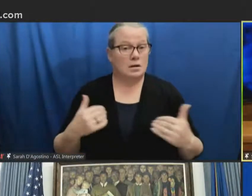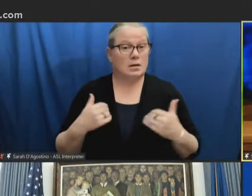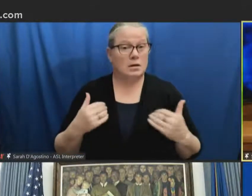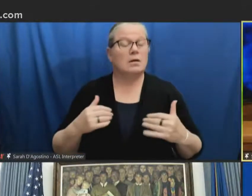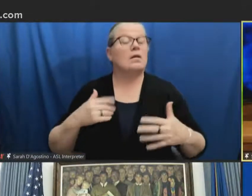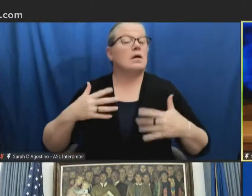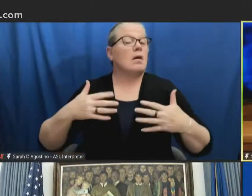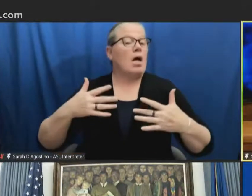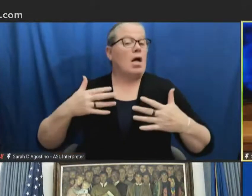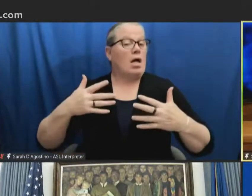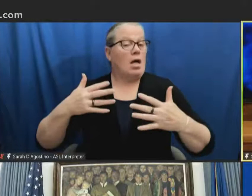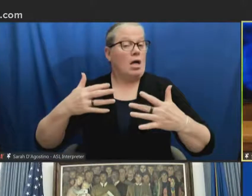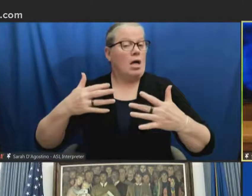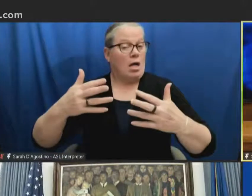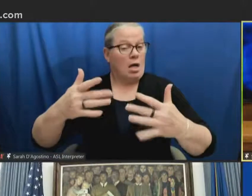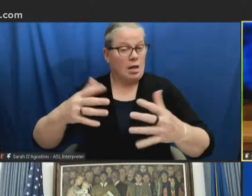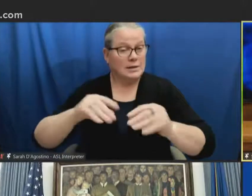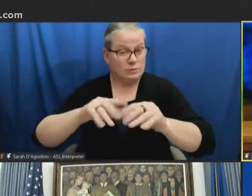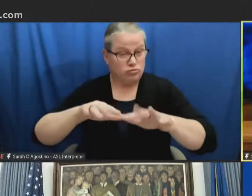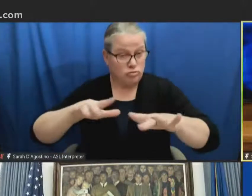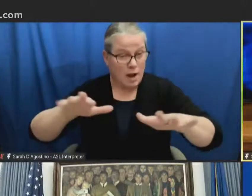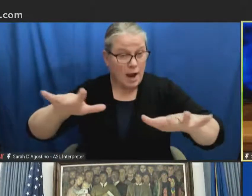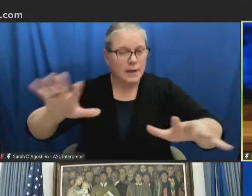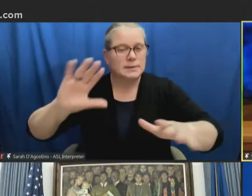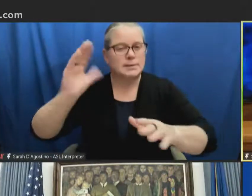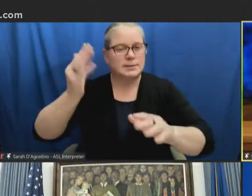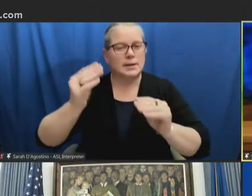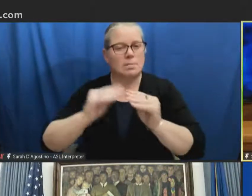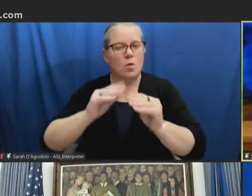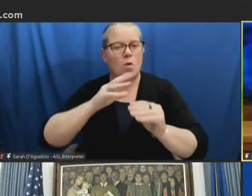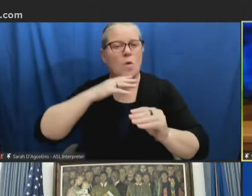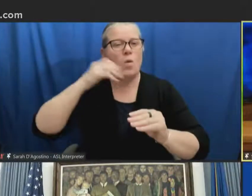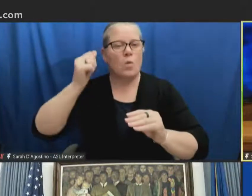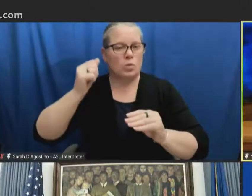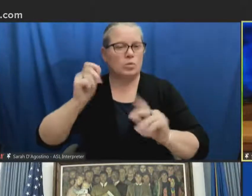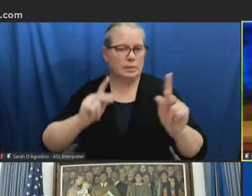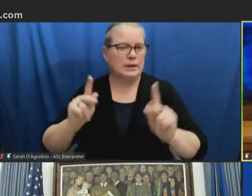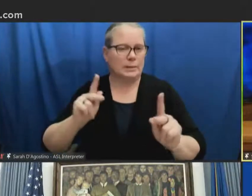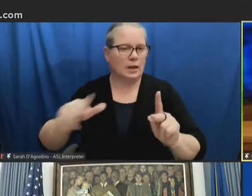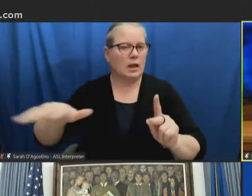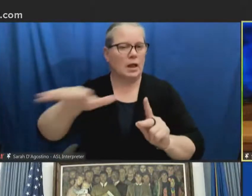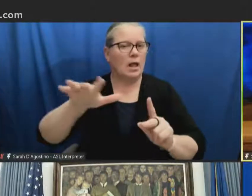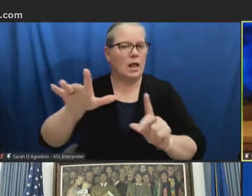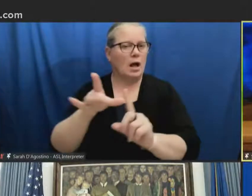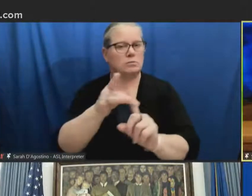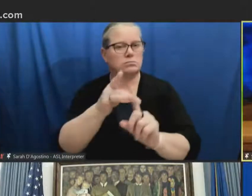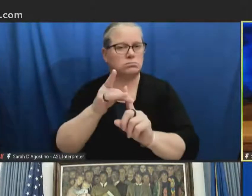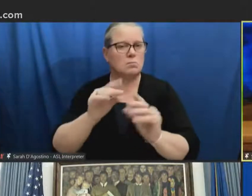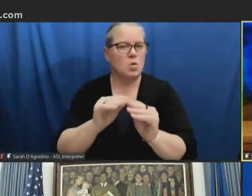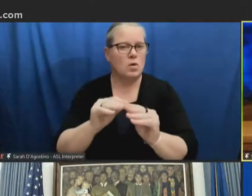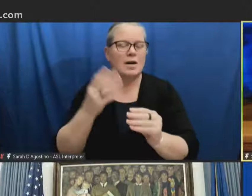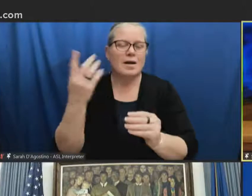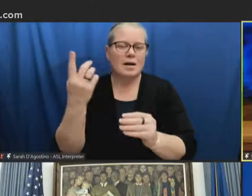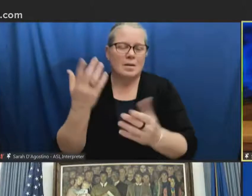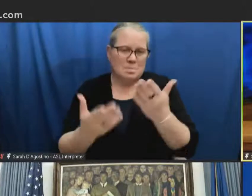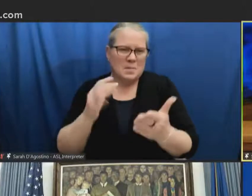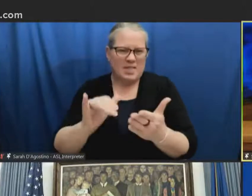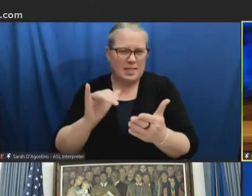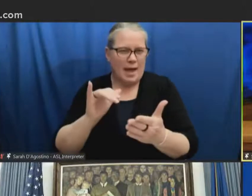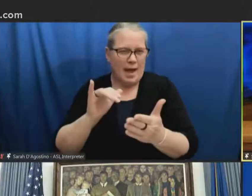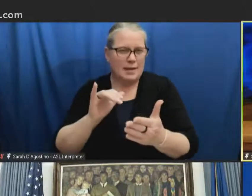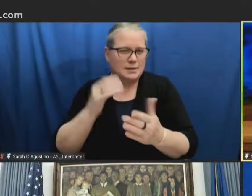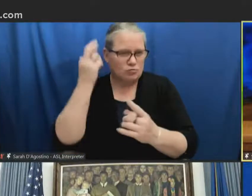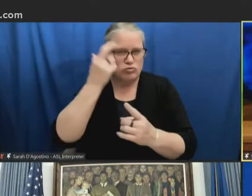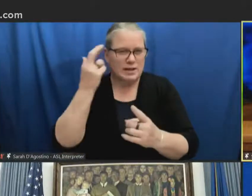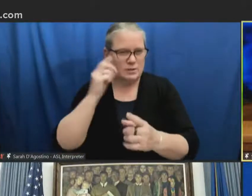of the spread, it gets into older populations, and some of that may be impacting also what you're observing here in this state. But that